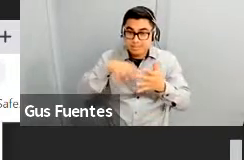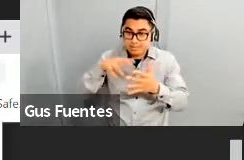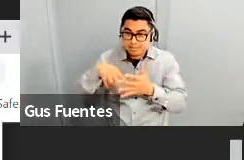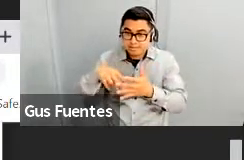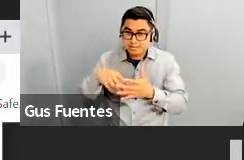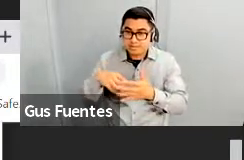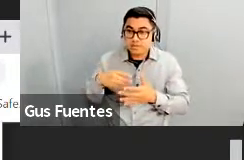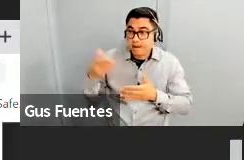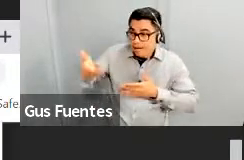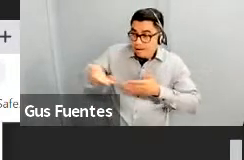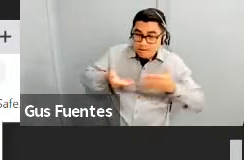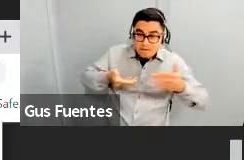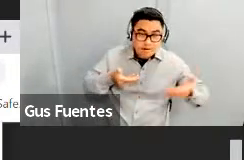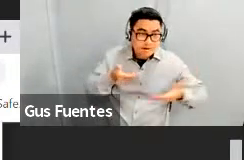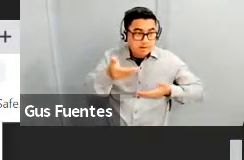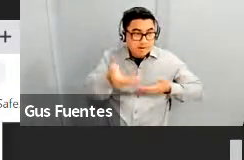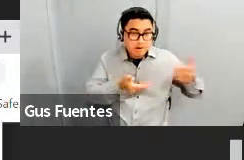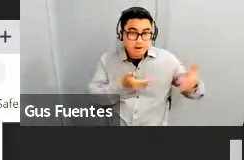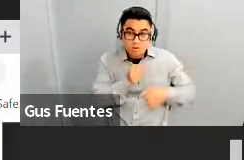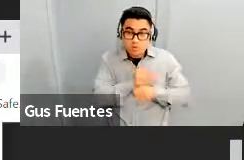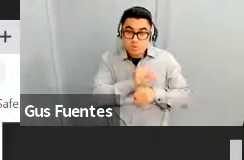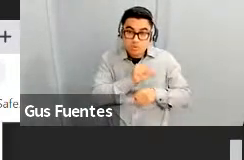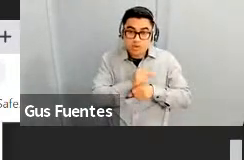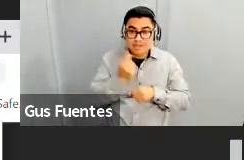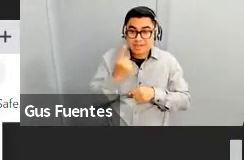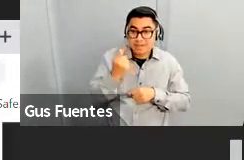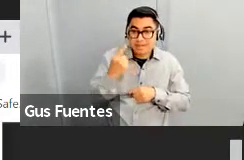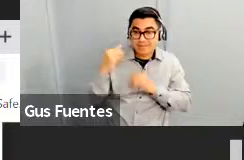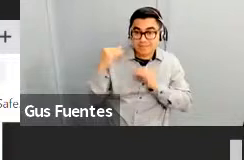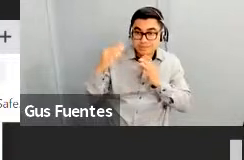teachers. So we plan to continue that, and